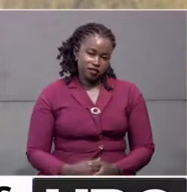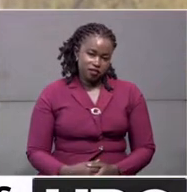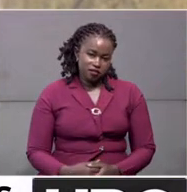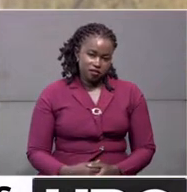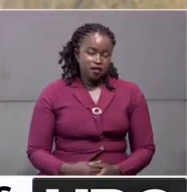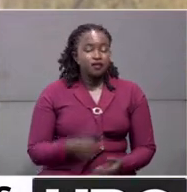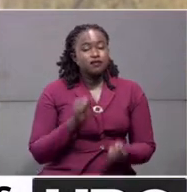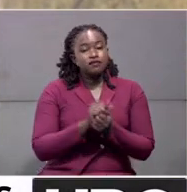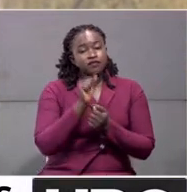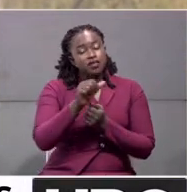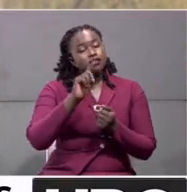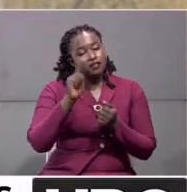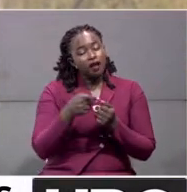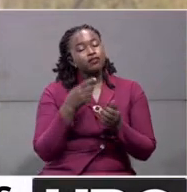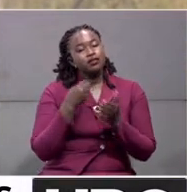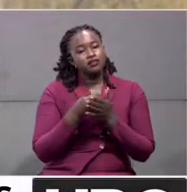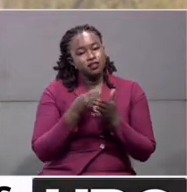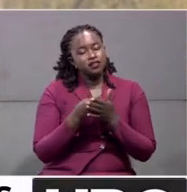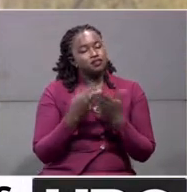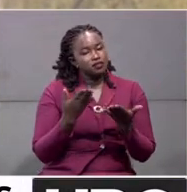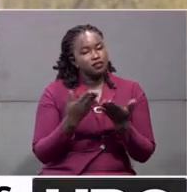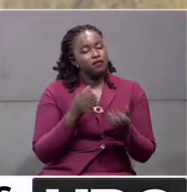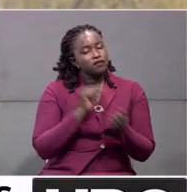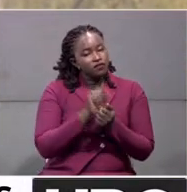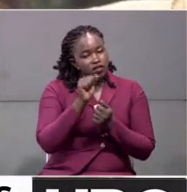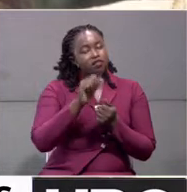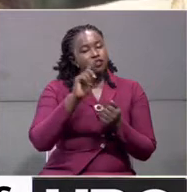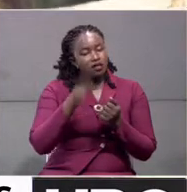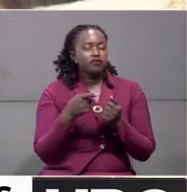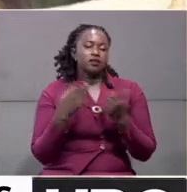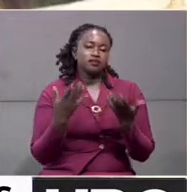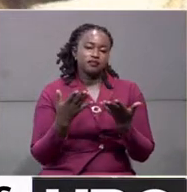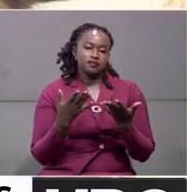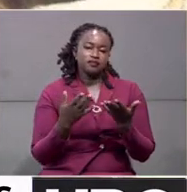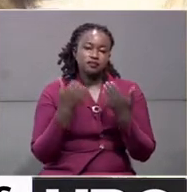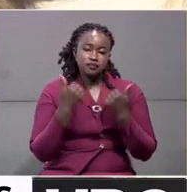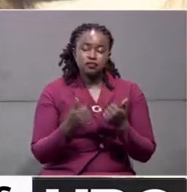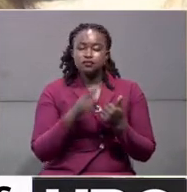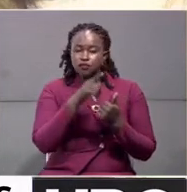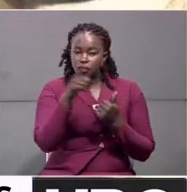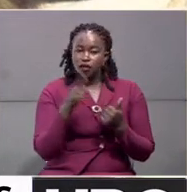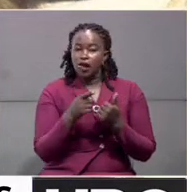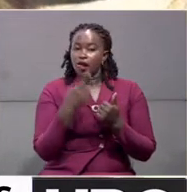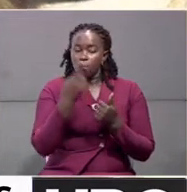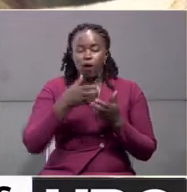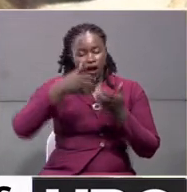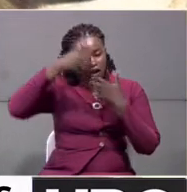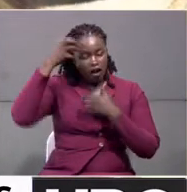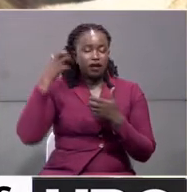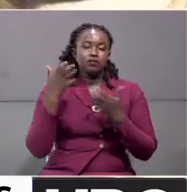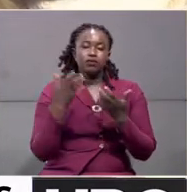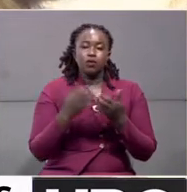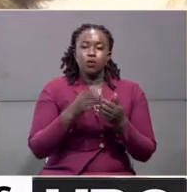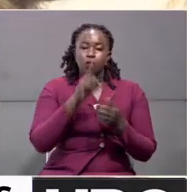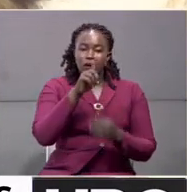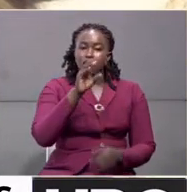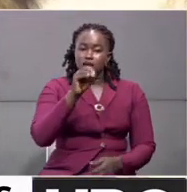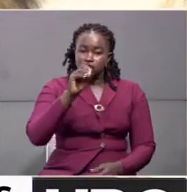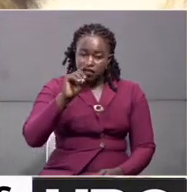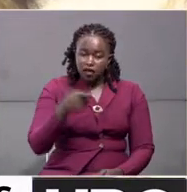is about 15,000 shillings. 15,000. Now, for you to feed one lion, you need 100,000 shillings a